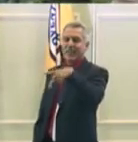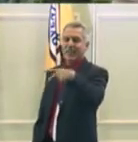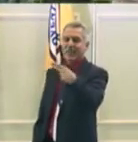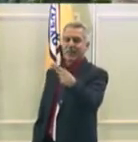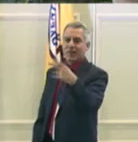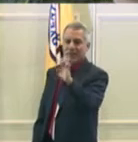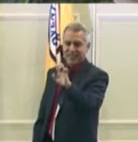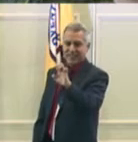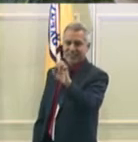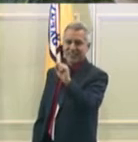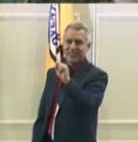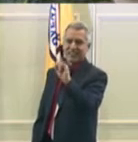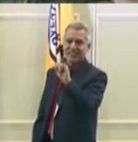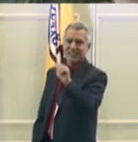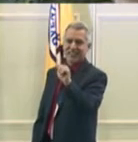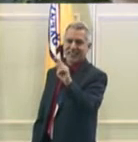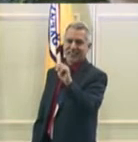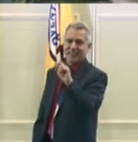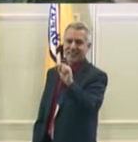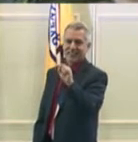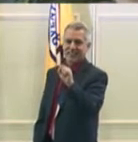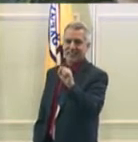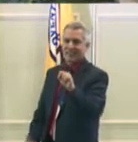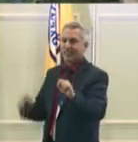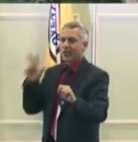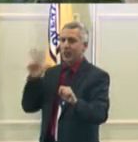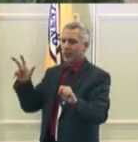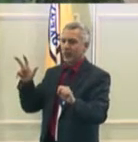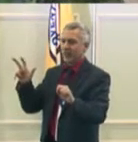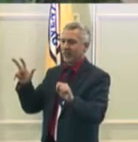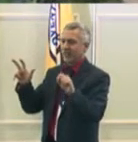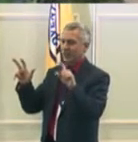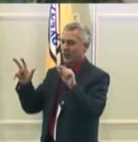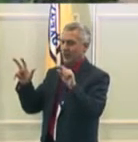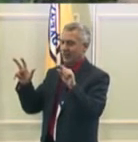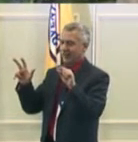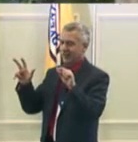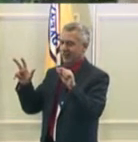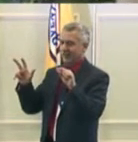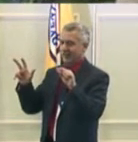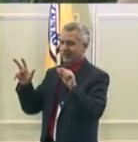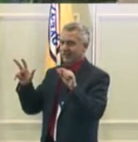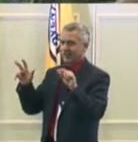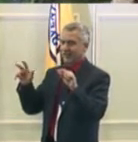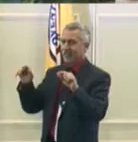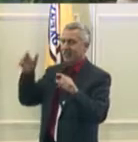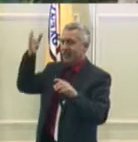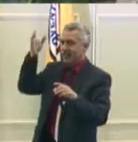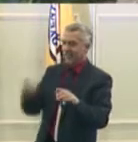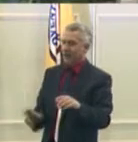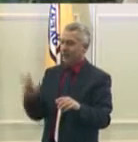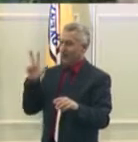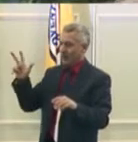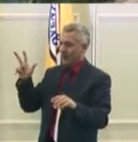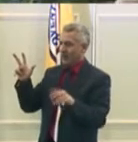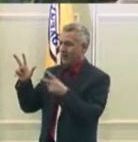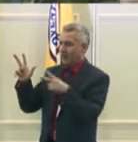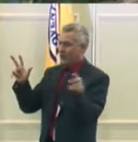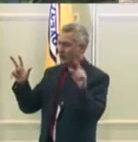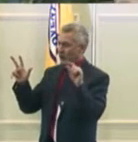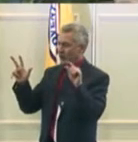good text for what we're saying, who we're saying God is. We're in safe ground when we do that, I think. Ephesians 3 is a very familiar